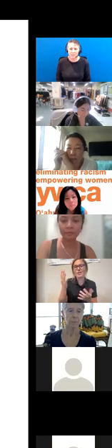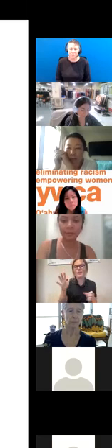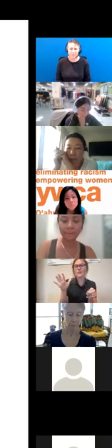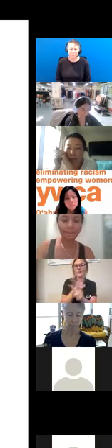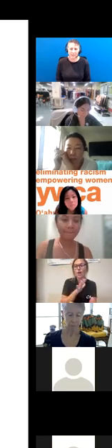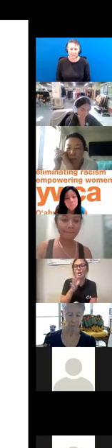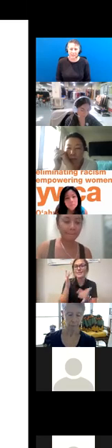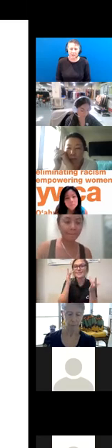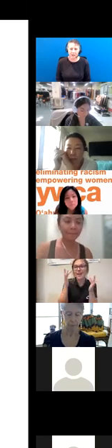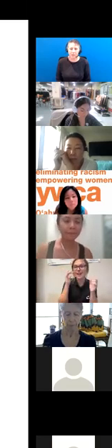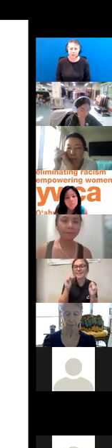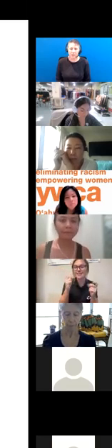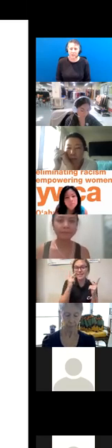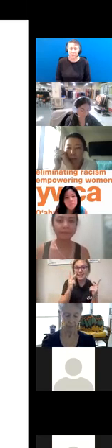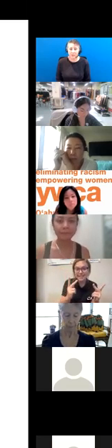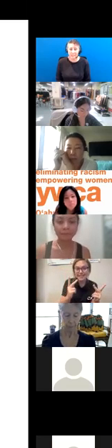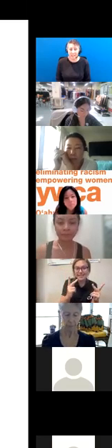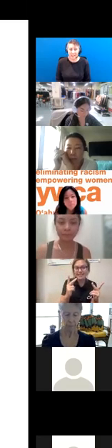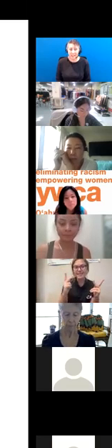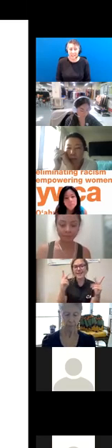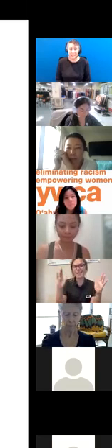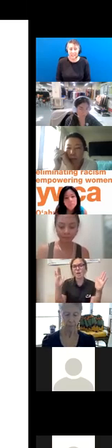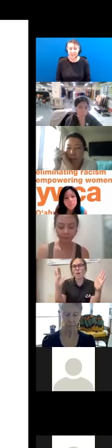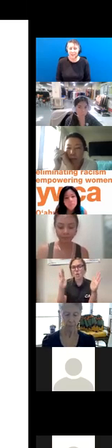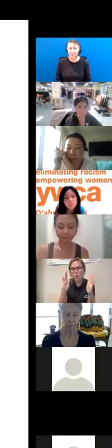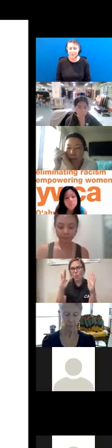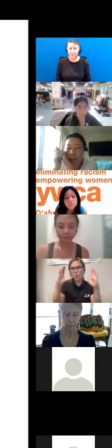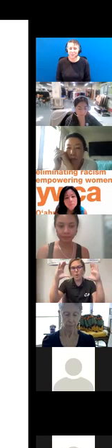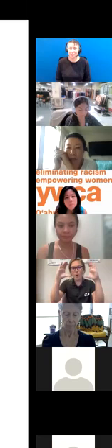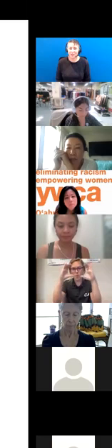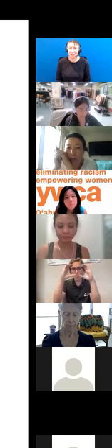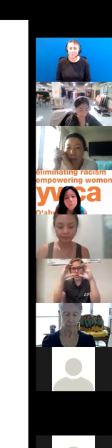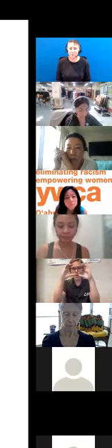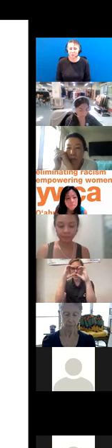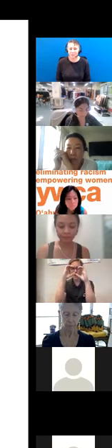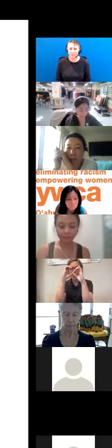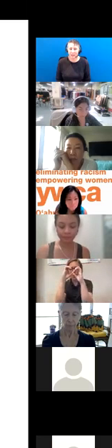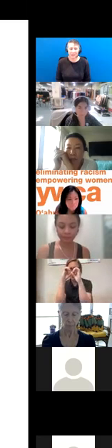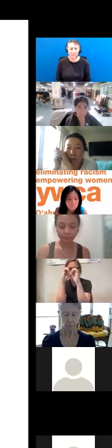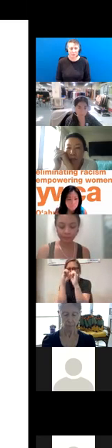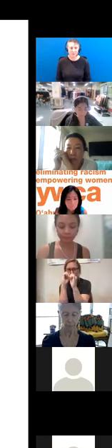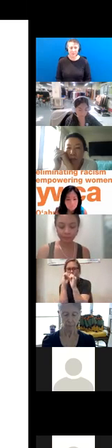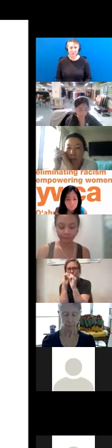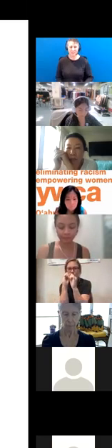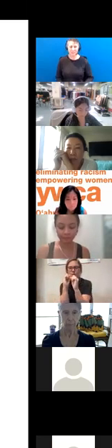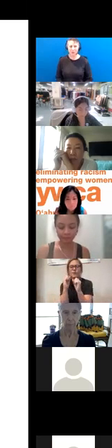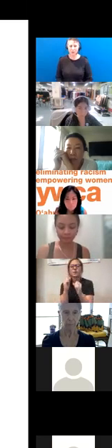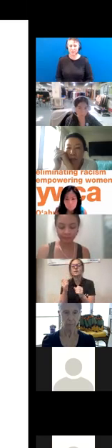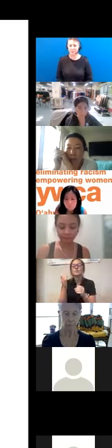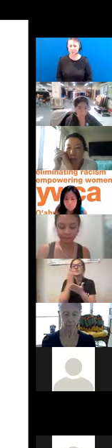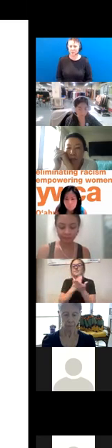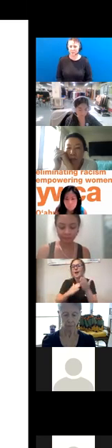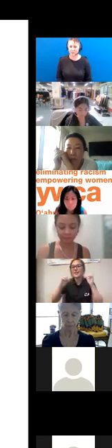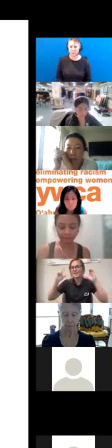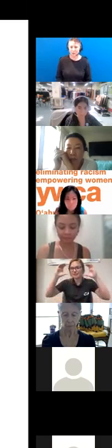This just gives you an idea of what like fully sighted can see versus totally blind. So it just gets smaller